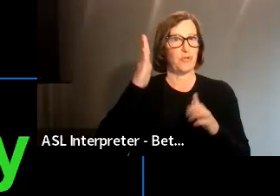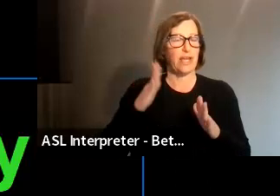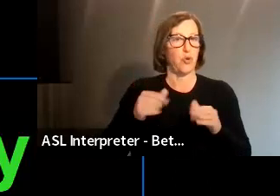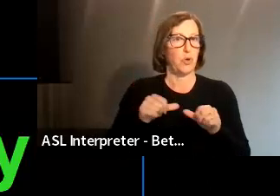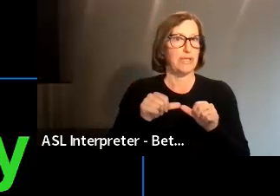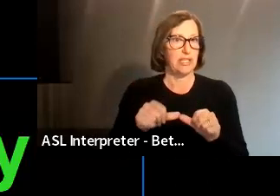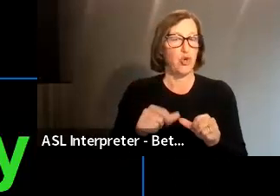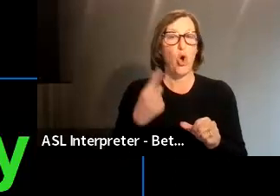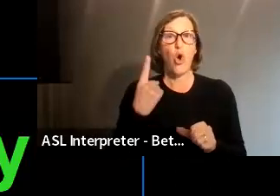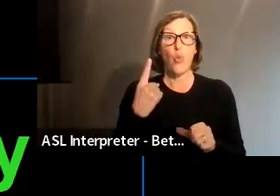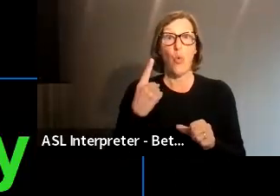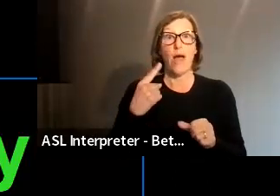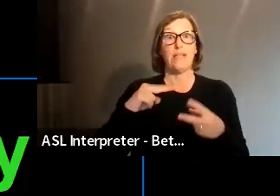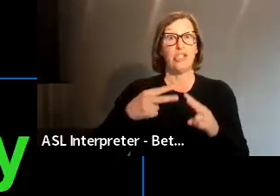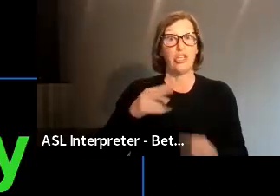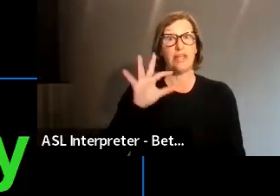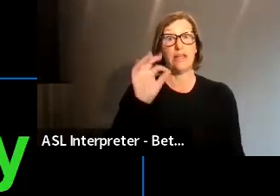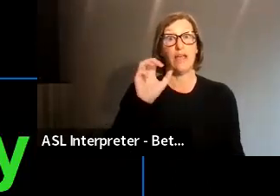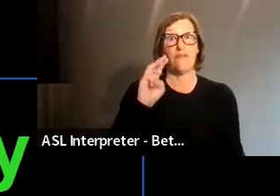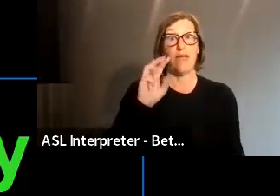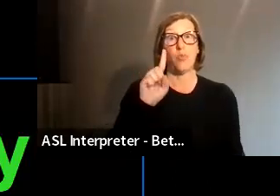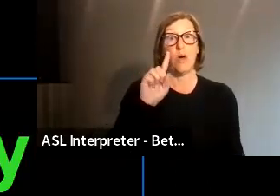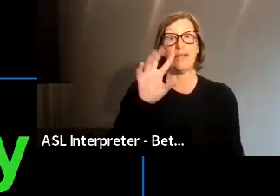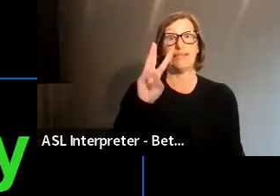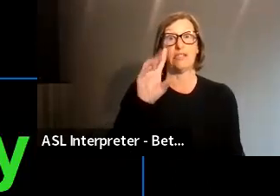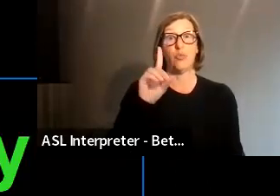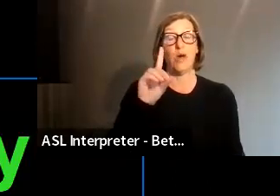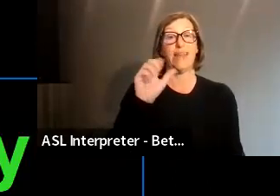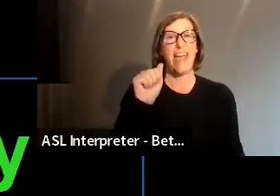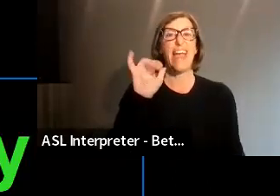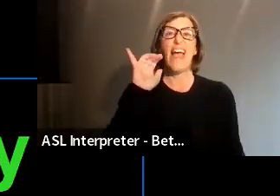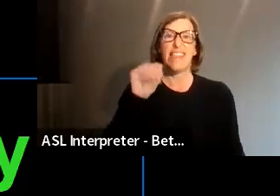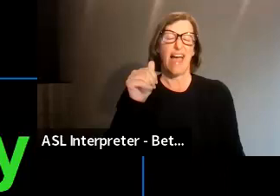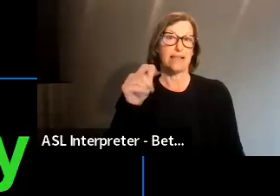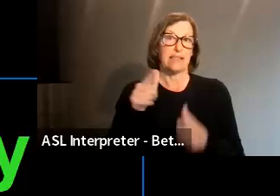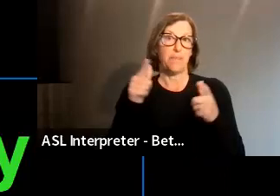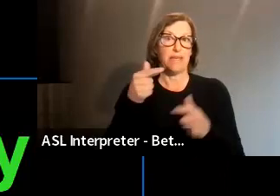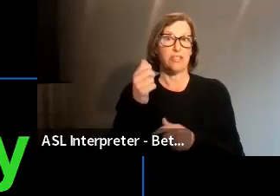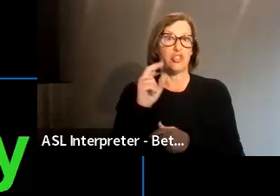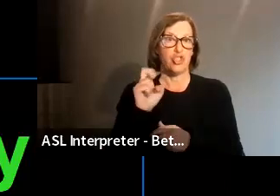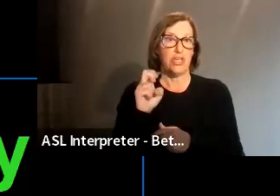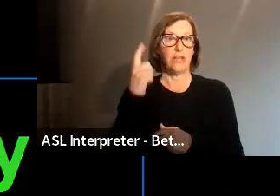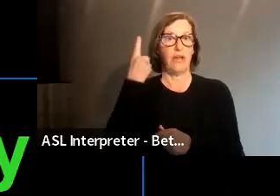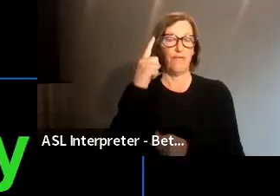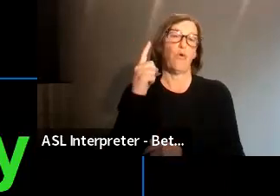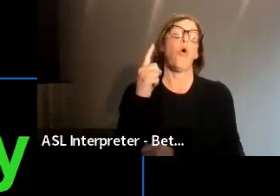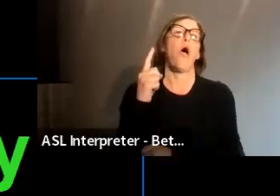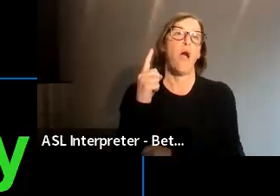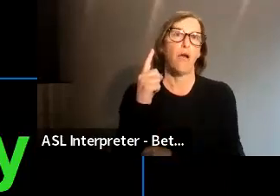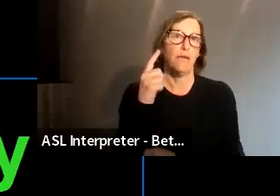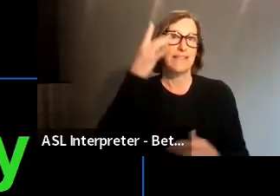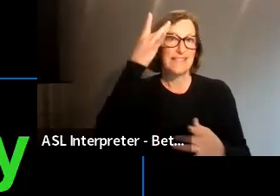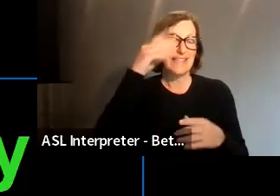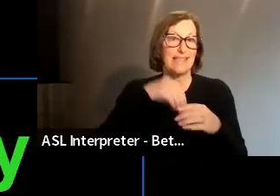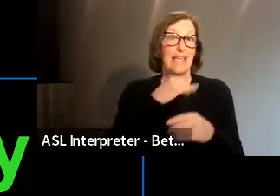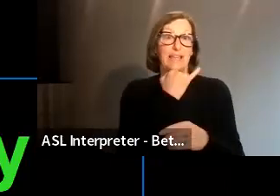one gene, FAM161A, which is the major gene for retinitis pigmentosa in the Israeli population. And we will go from patient